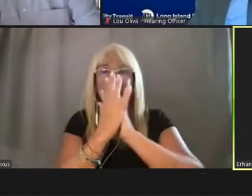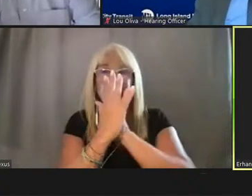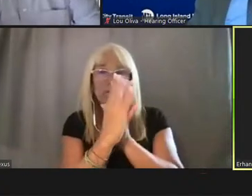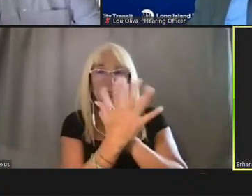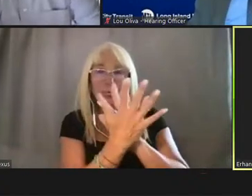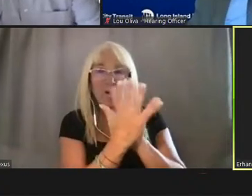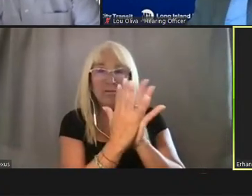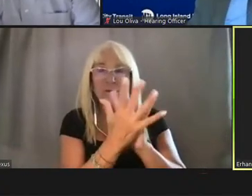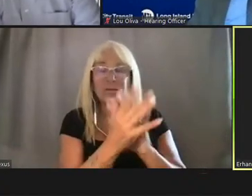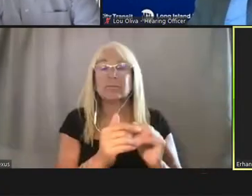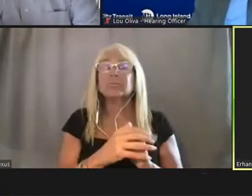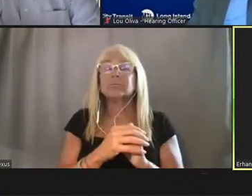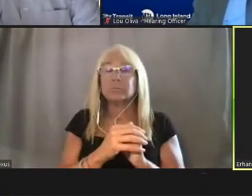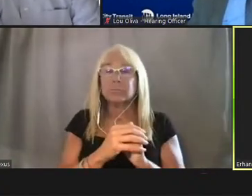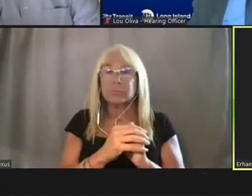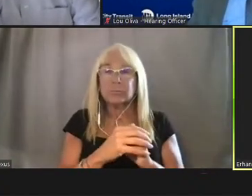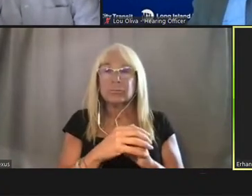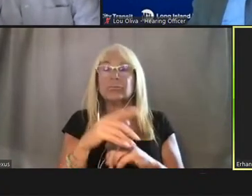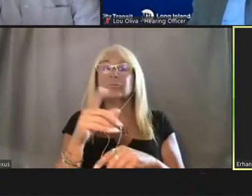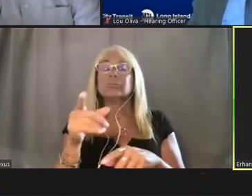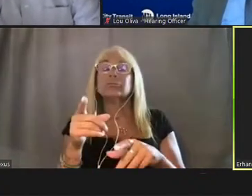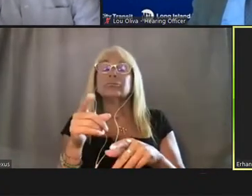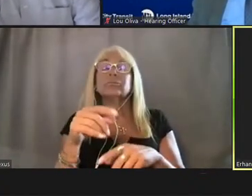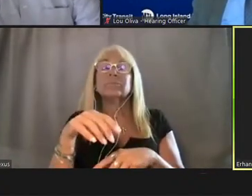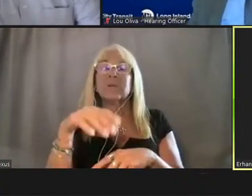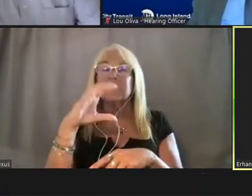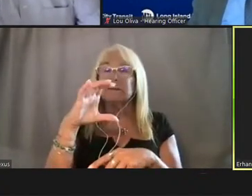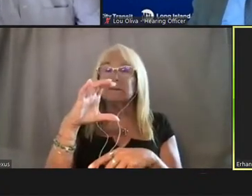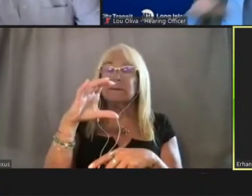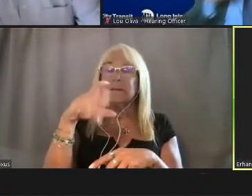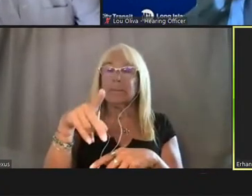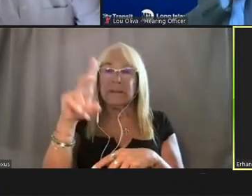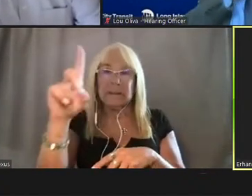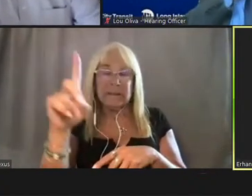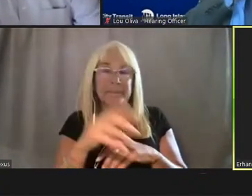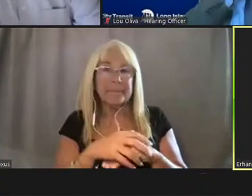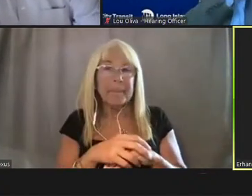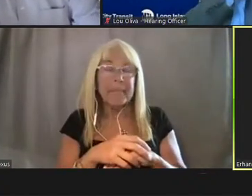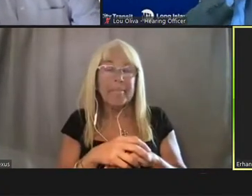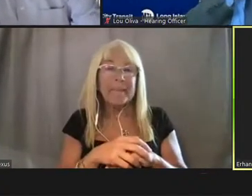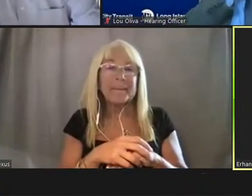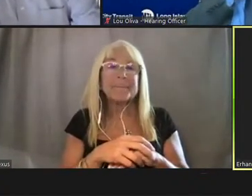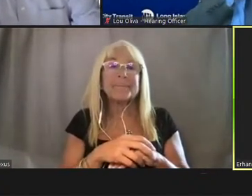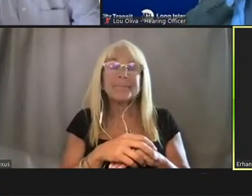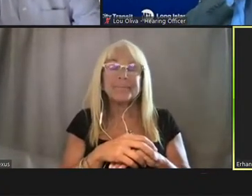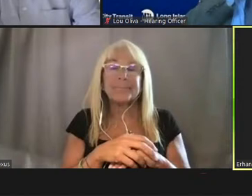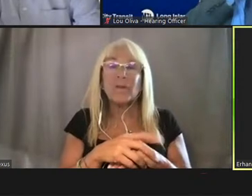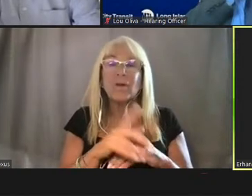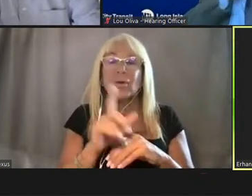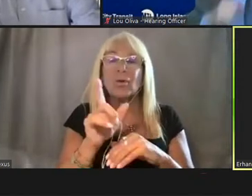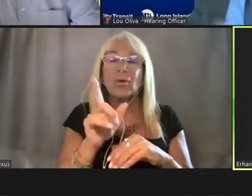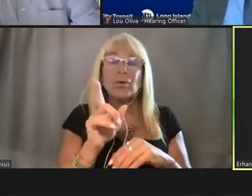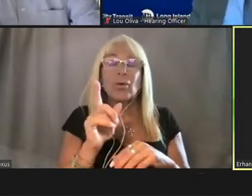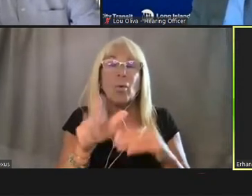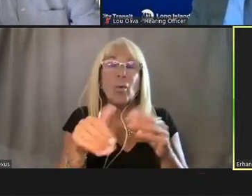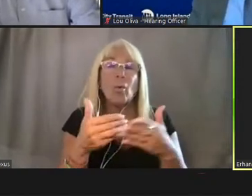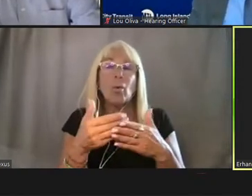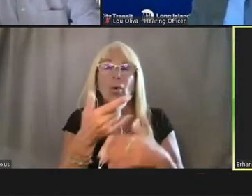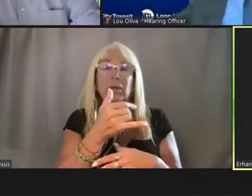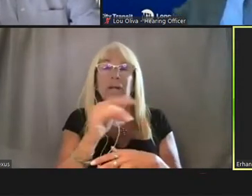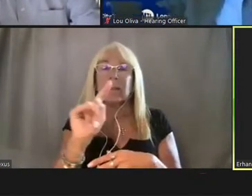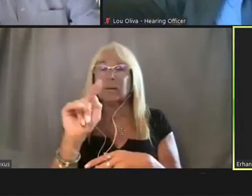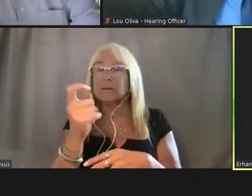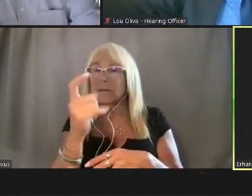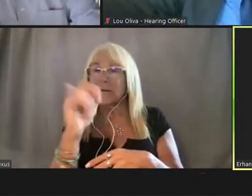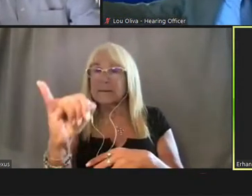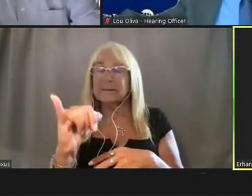CBD AKA congestion Zone you have to remember that that every Yellow Taxi Medallion